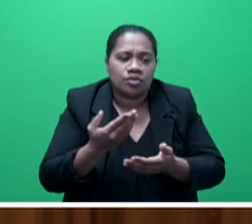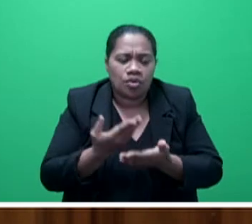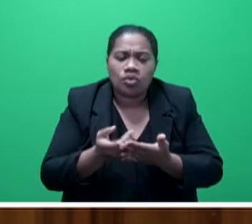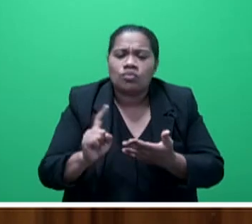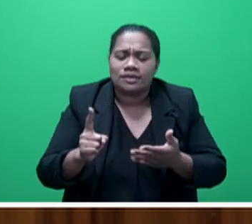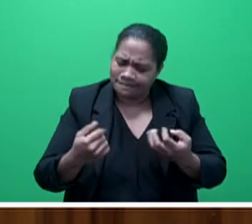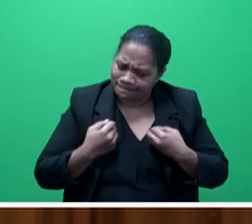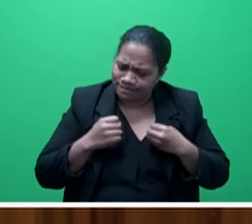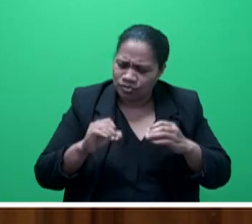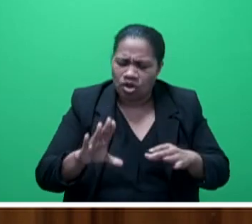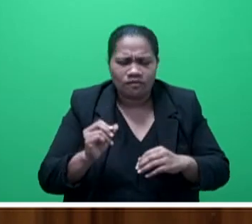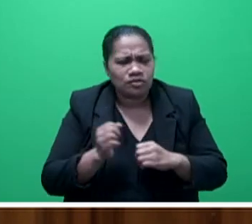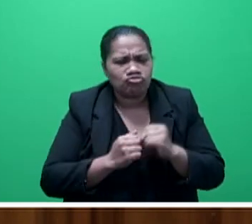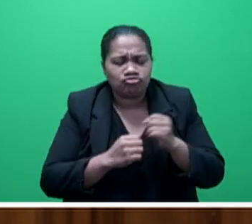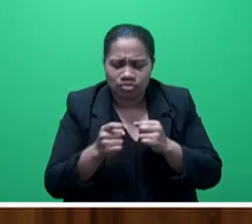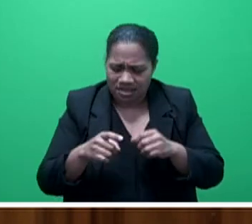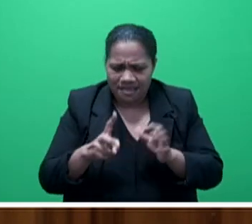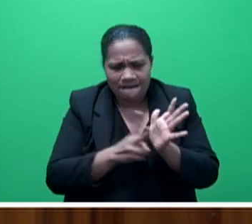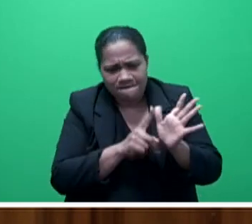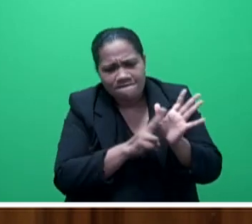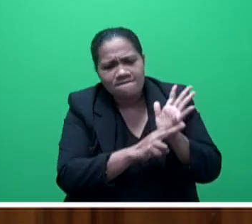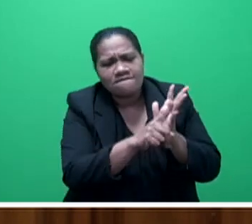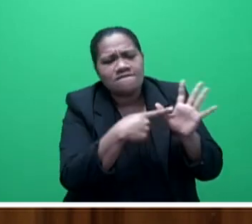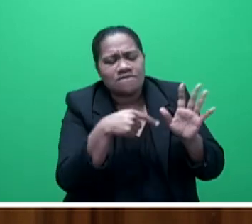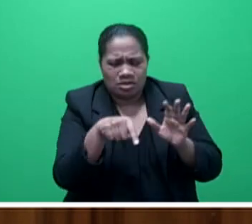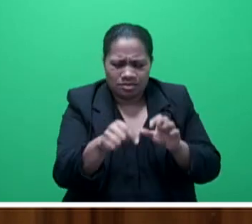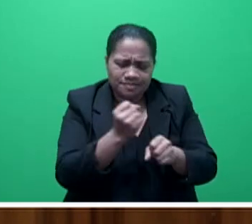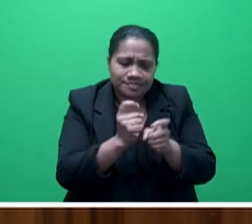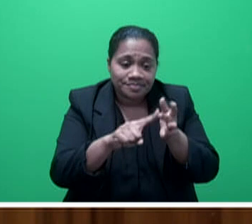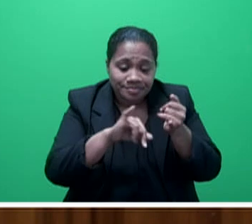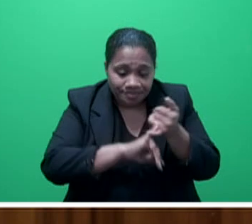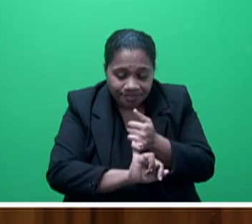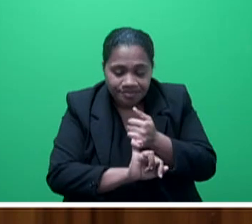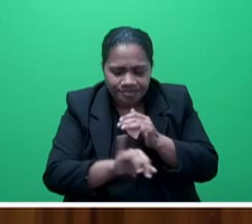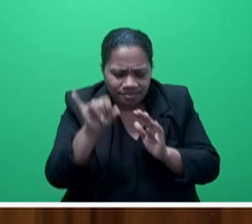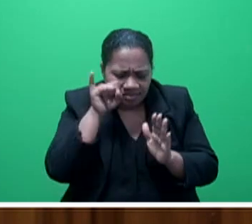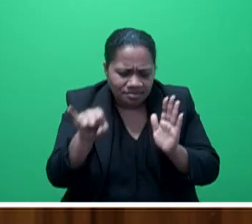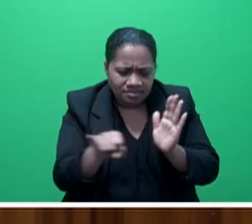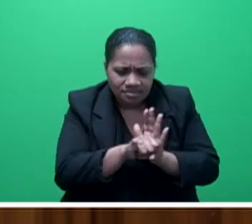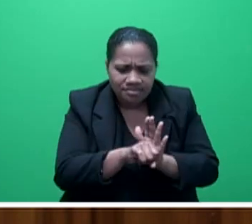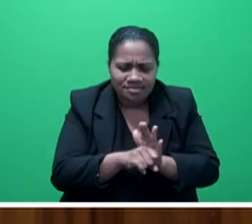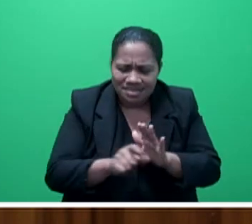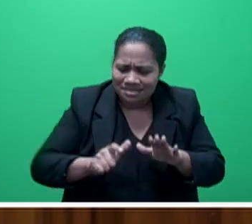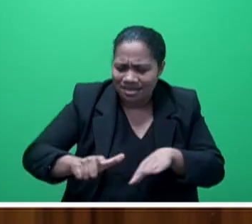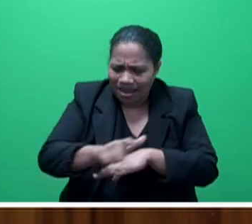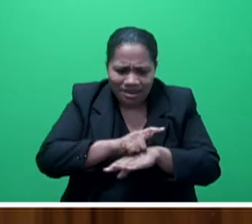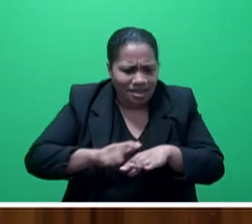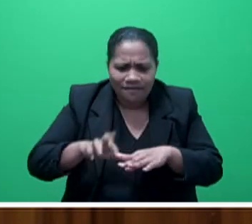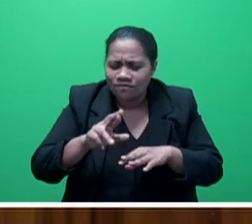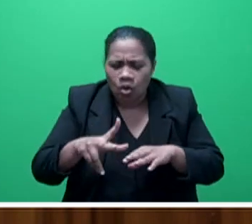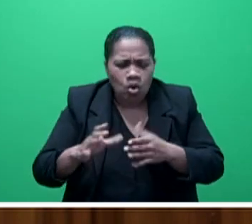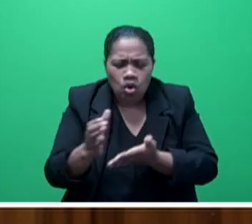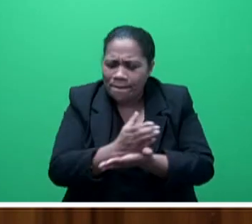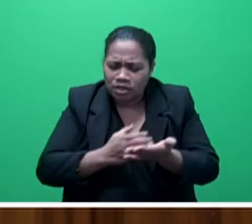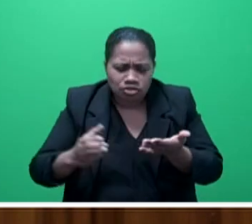structure, the Vanua GIS, the identification and acquisition of viable land for commercial purposes, transmission